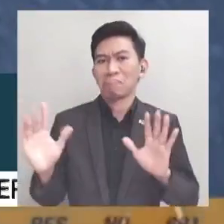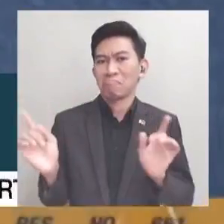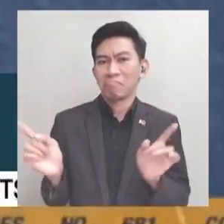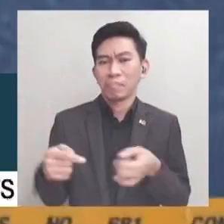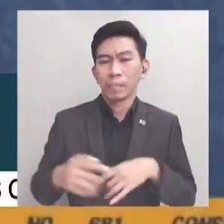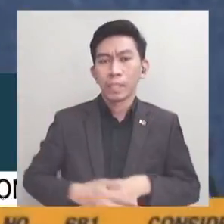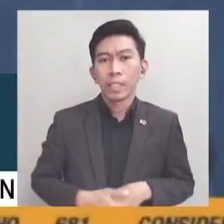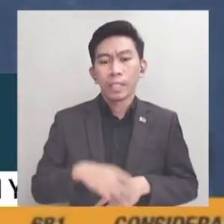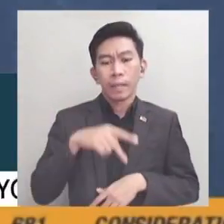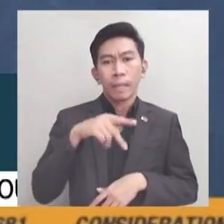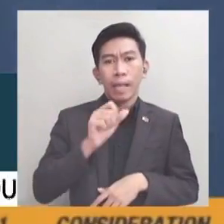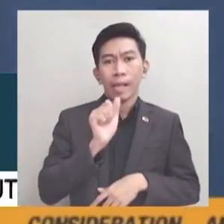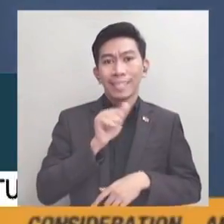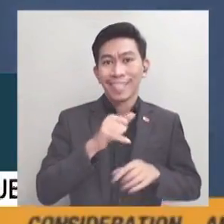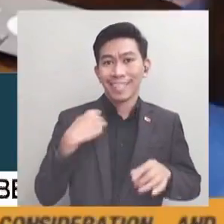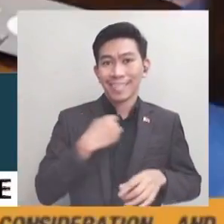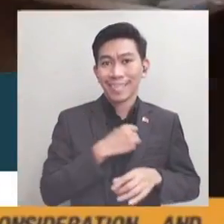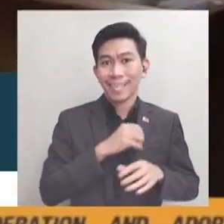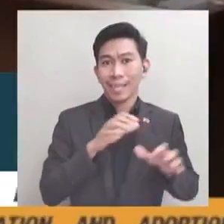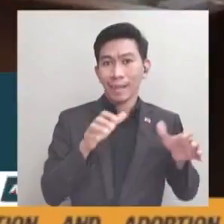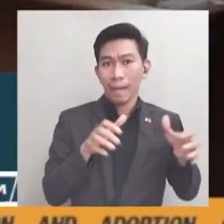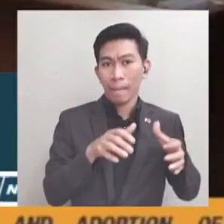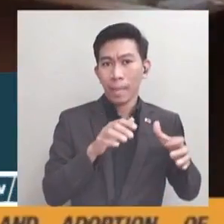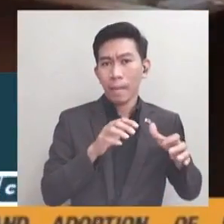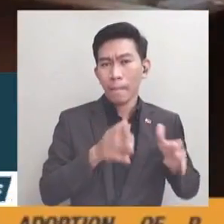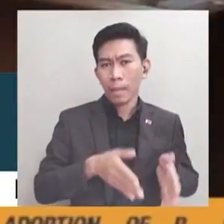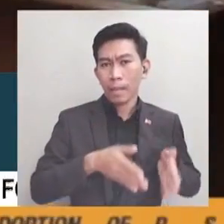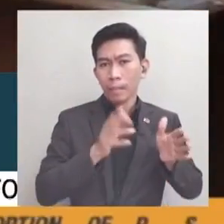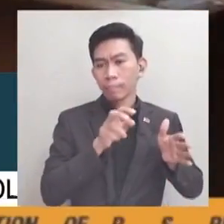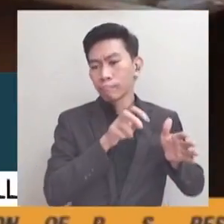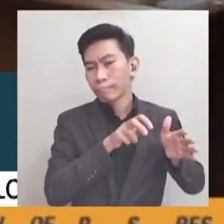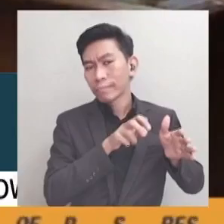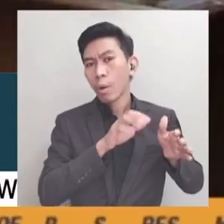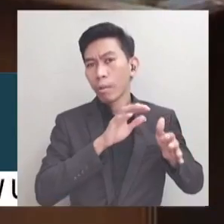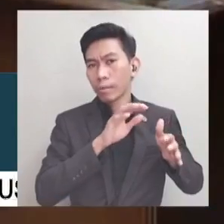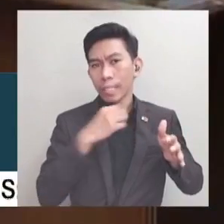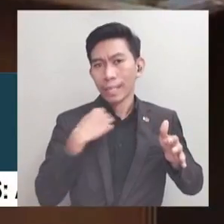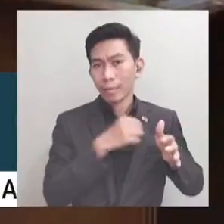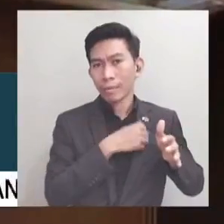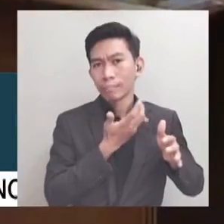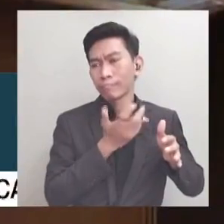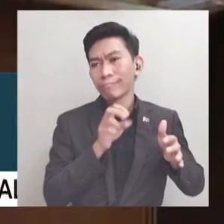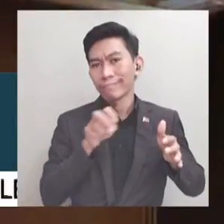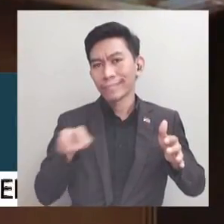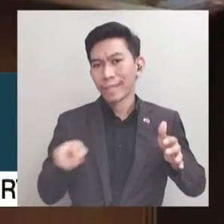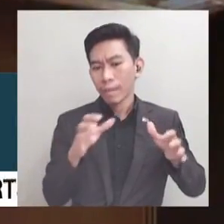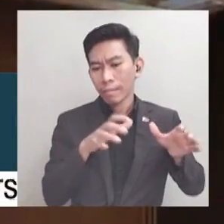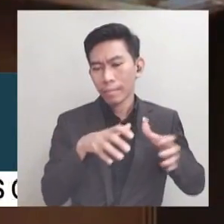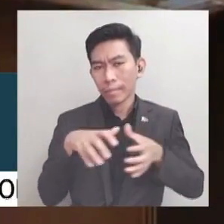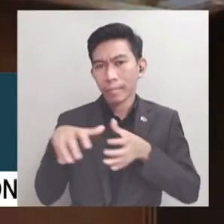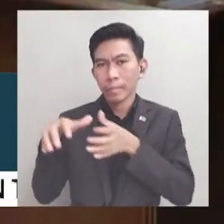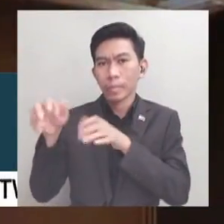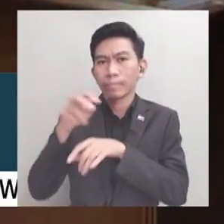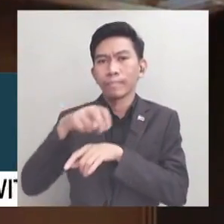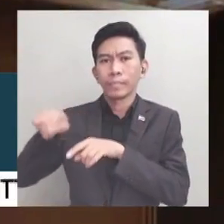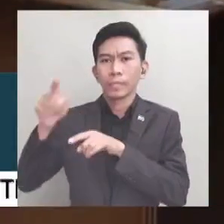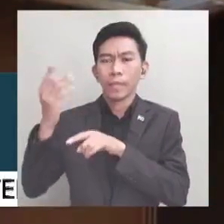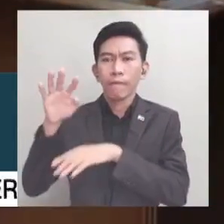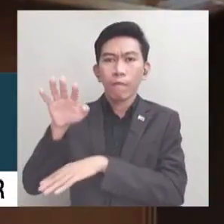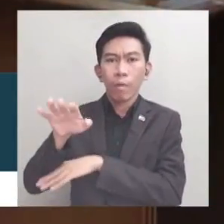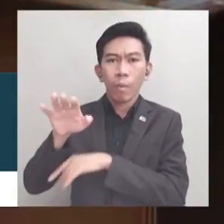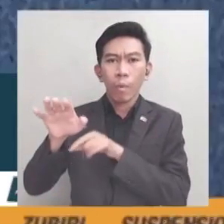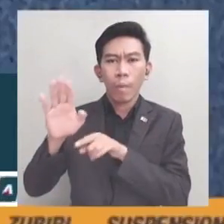Pasay, senators will travel to Batasang Pambansa in Quezon City to hold a joint session at 4 p.m. and to hear